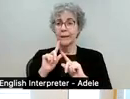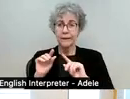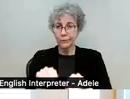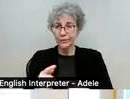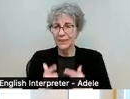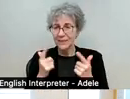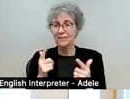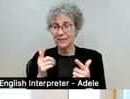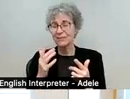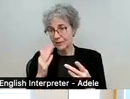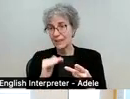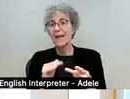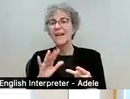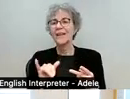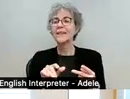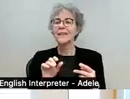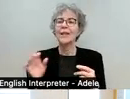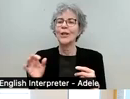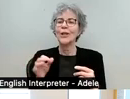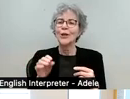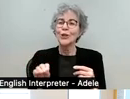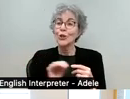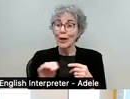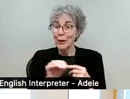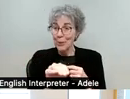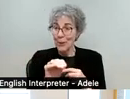of advocacy, this checkerboard strategy with the National Housing